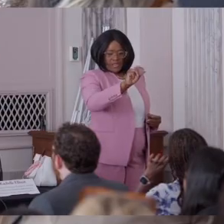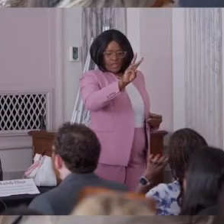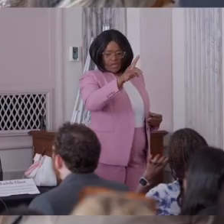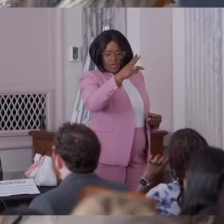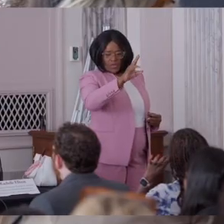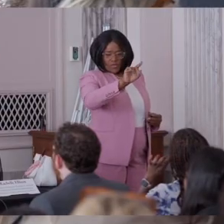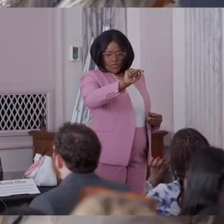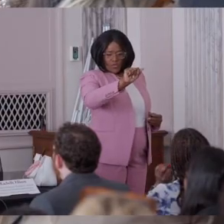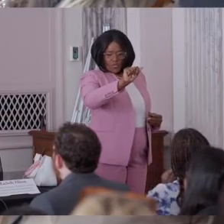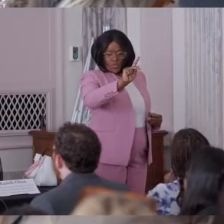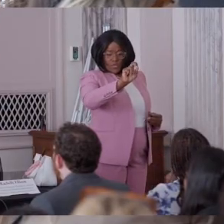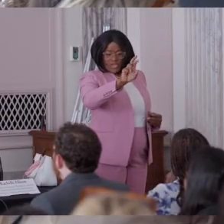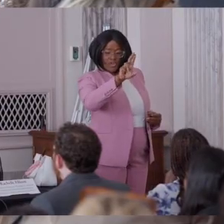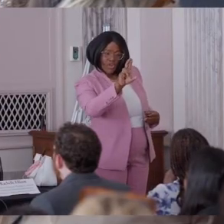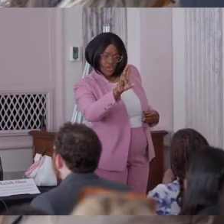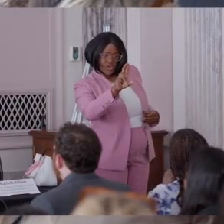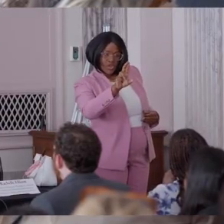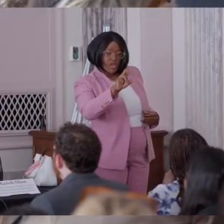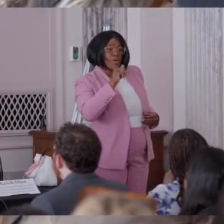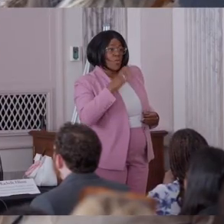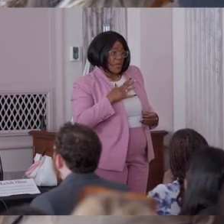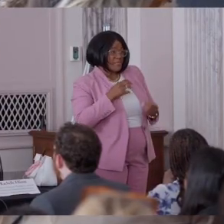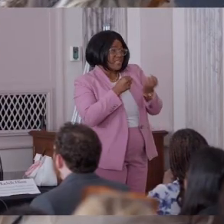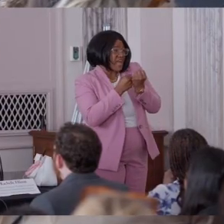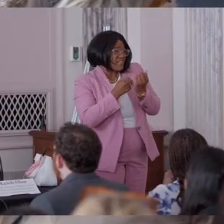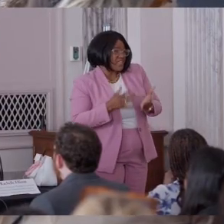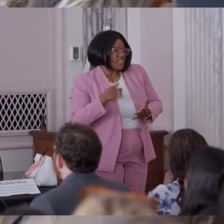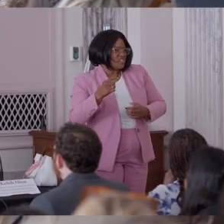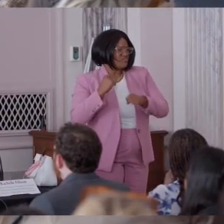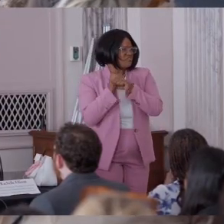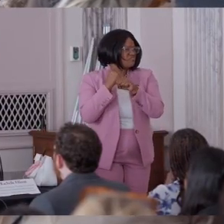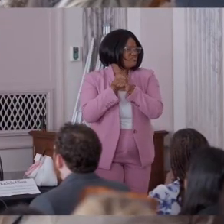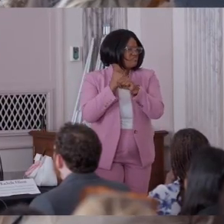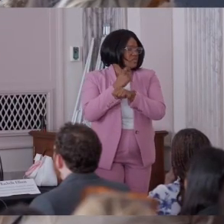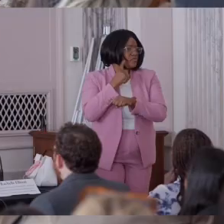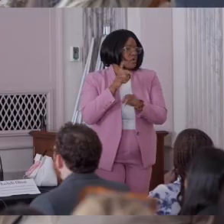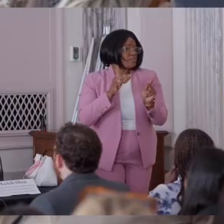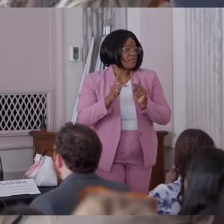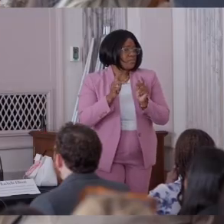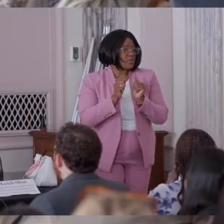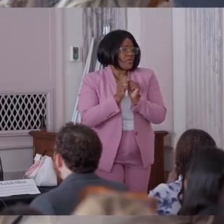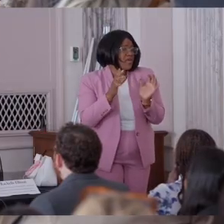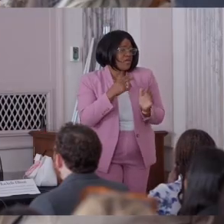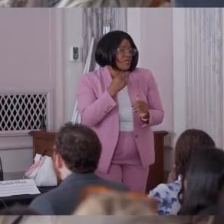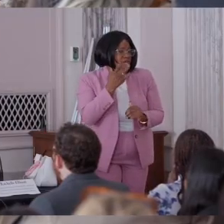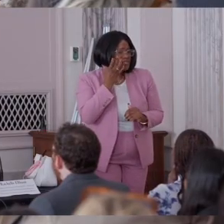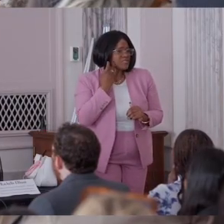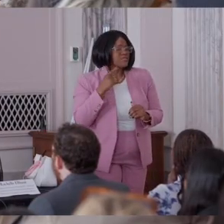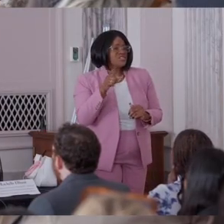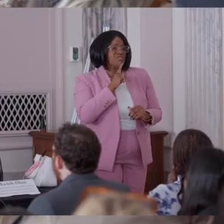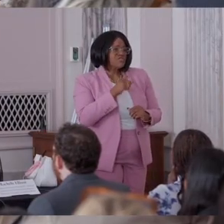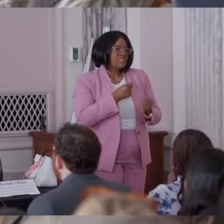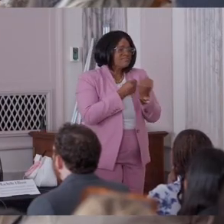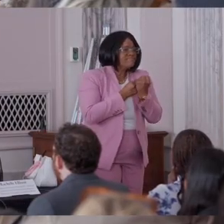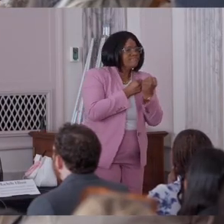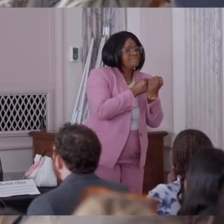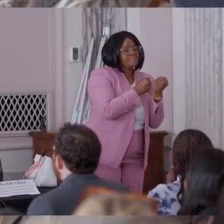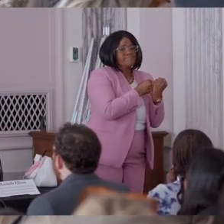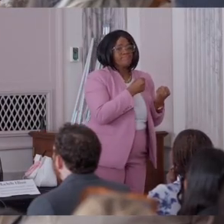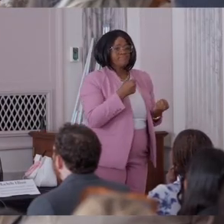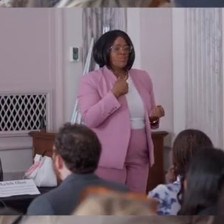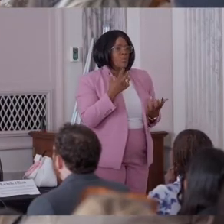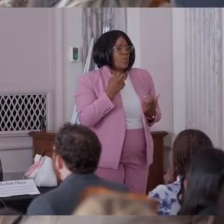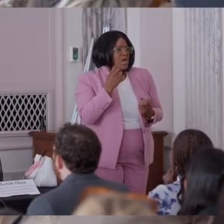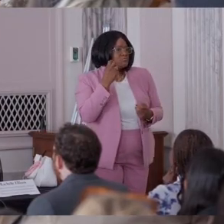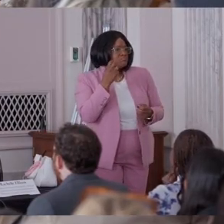Women's Initiative. Rhonda was an amazing advocate who fought for and had a voice for the people and stood in the gap as well. And we wanted to